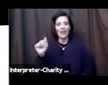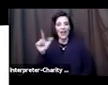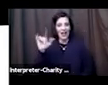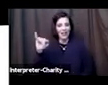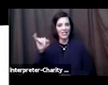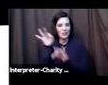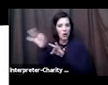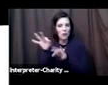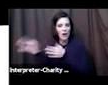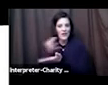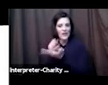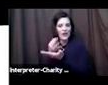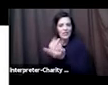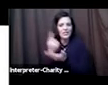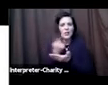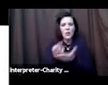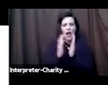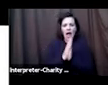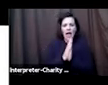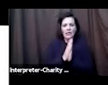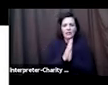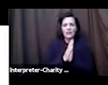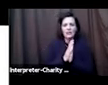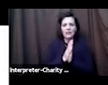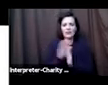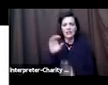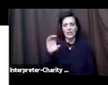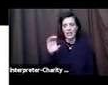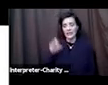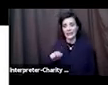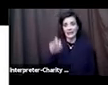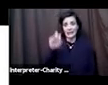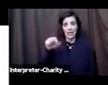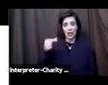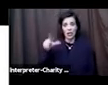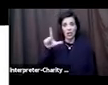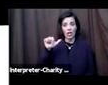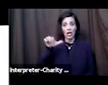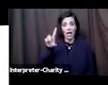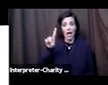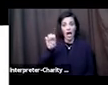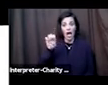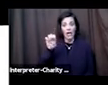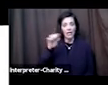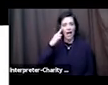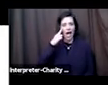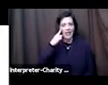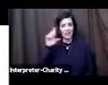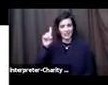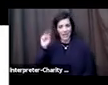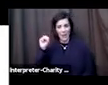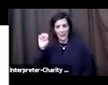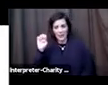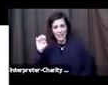then someone asked about stair glides for inside steps. I think stair glides for steps could be considered AT. I don't know if it's considered DME. That's a question. Kim, you may know